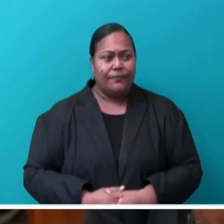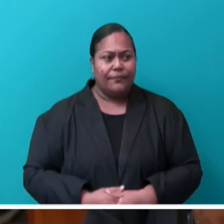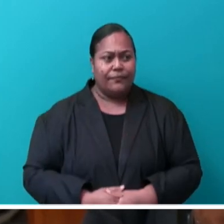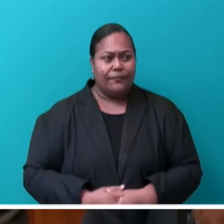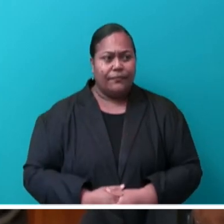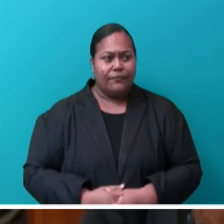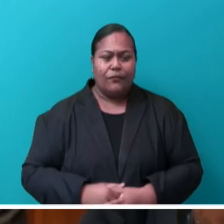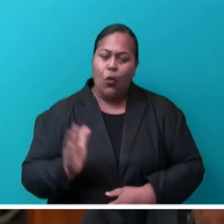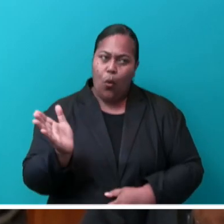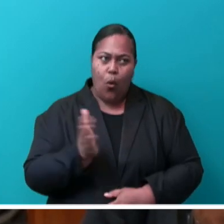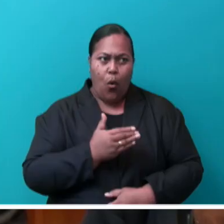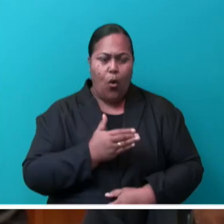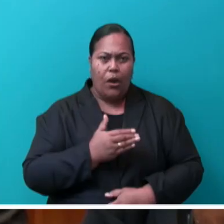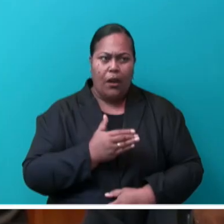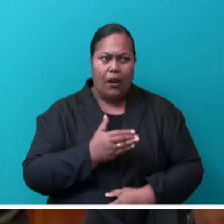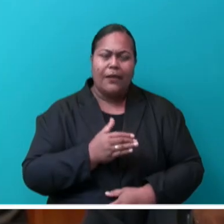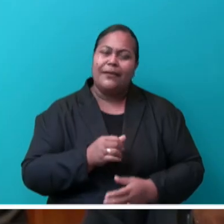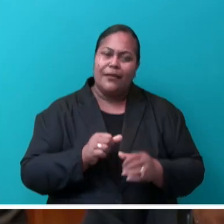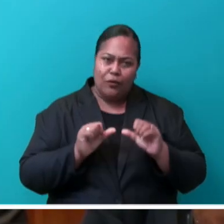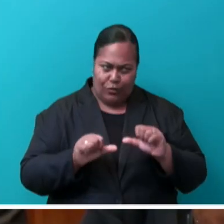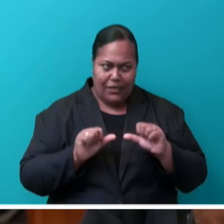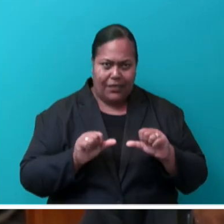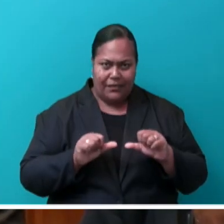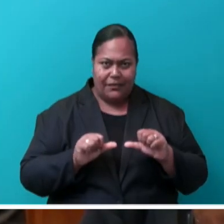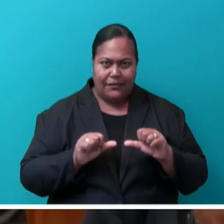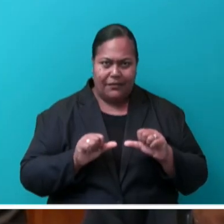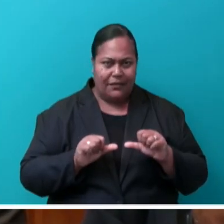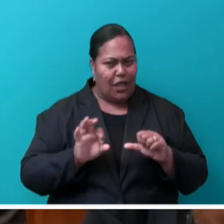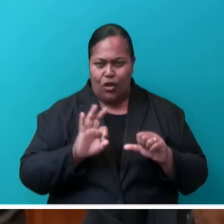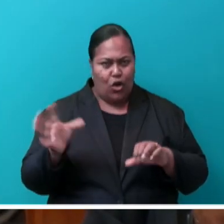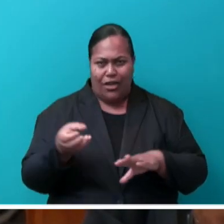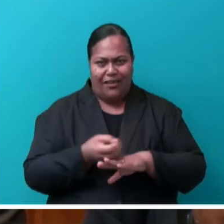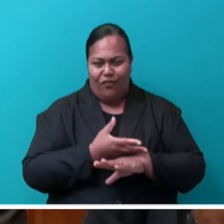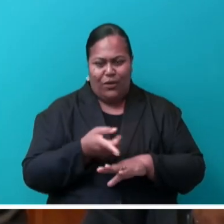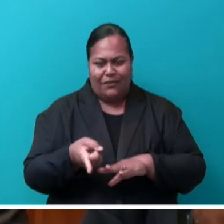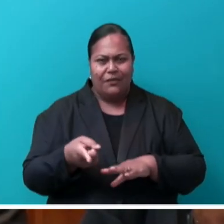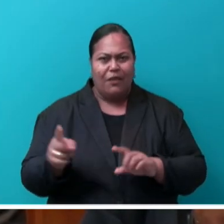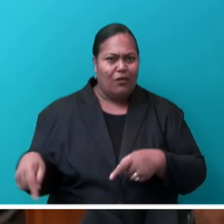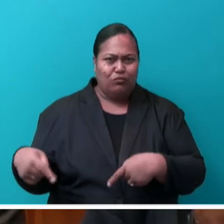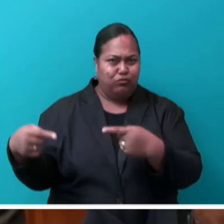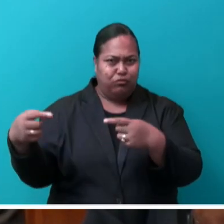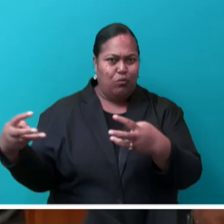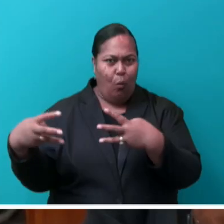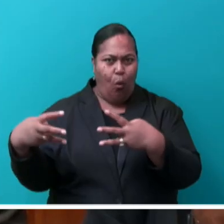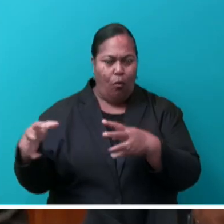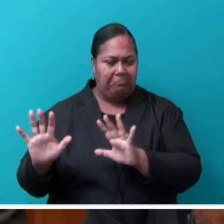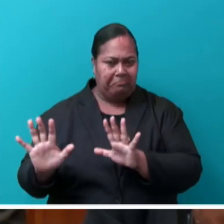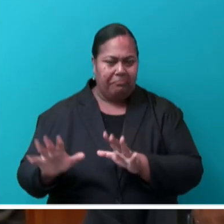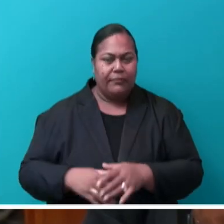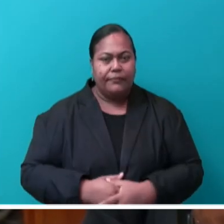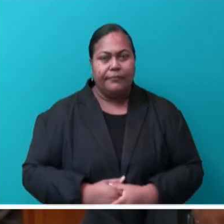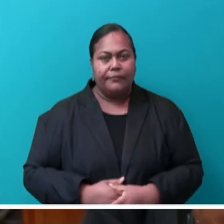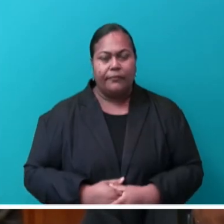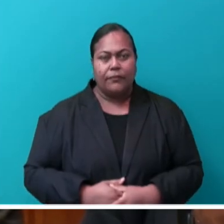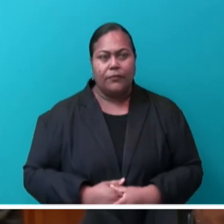all remain unaffected by the recent escalations in the region. Mr. Speaker, sir,